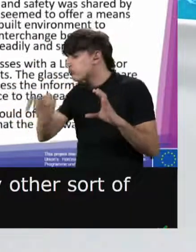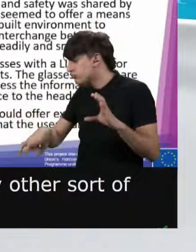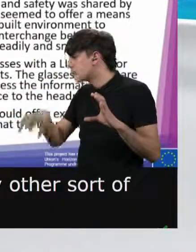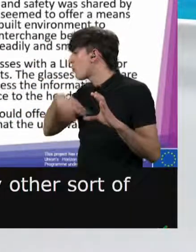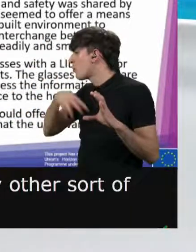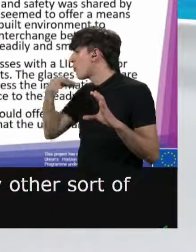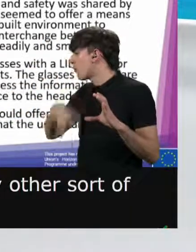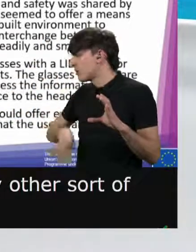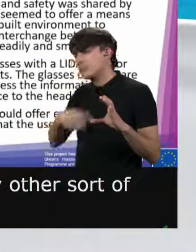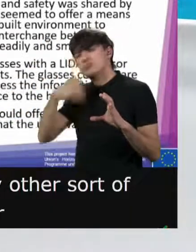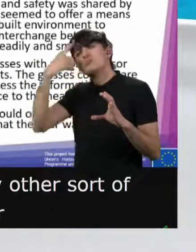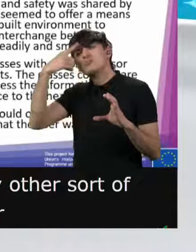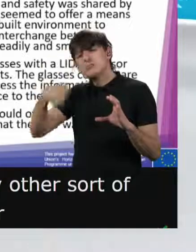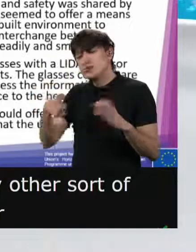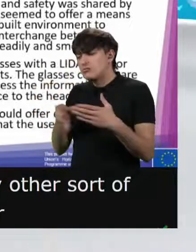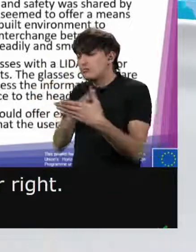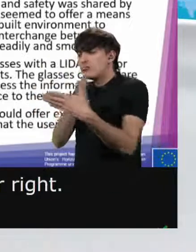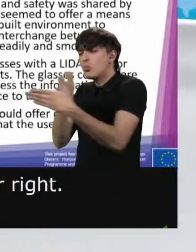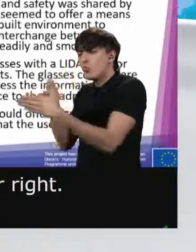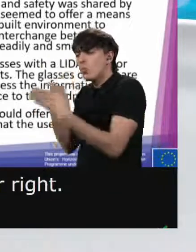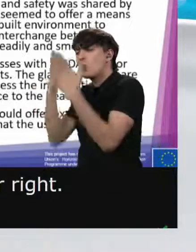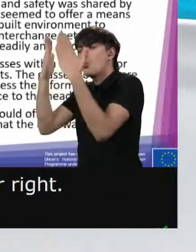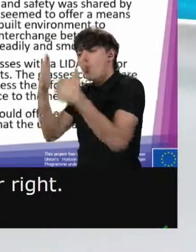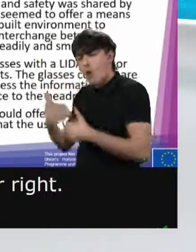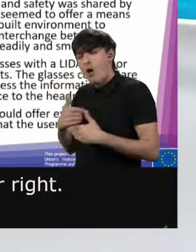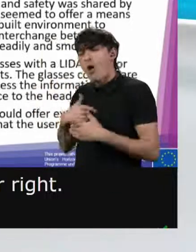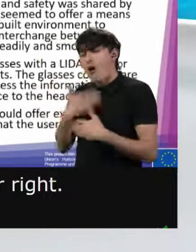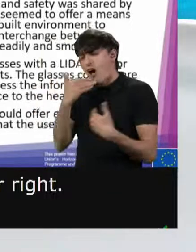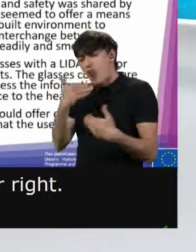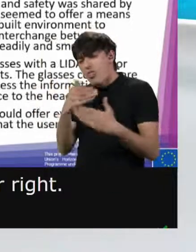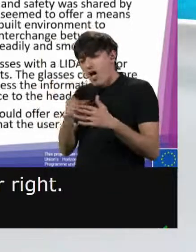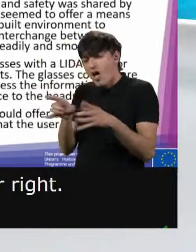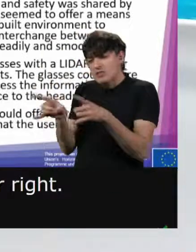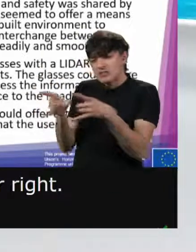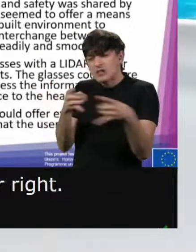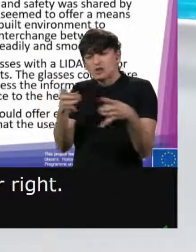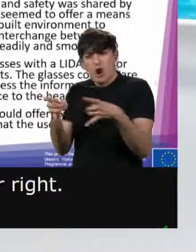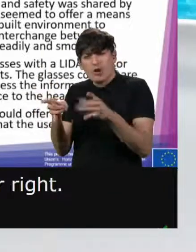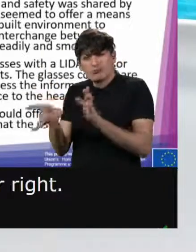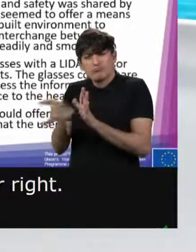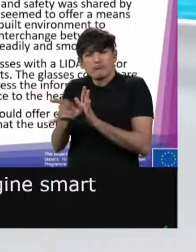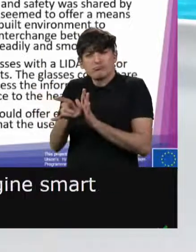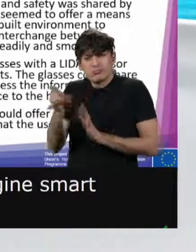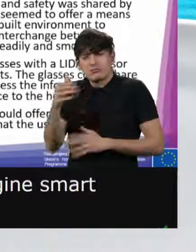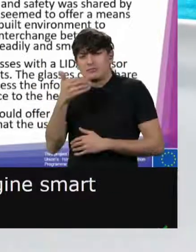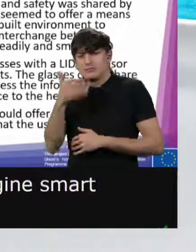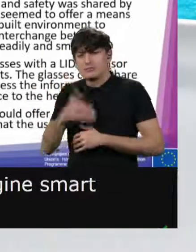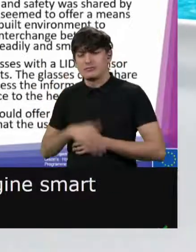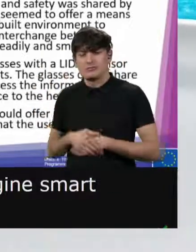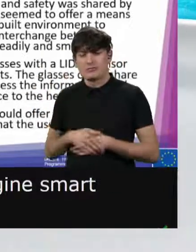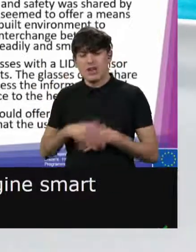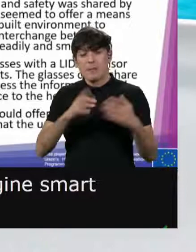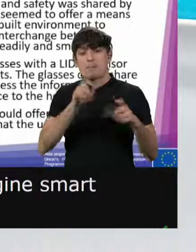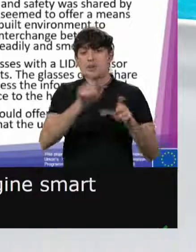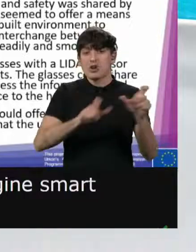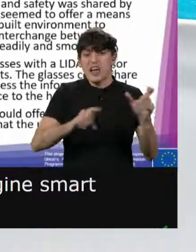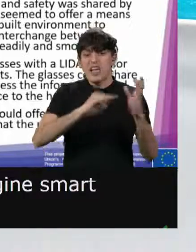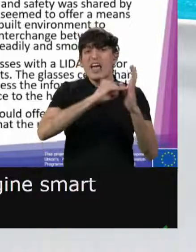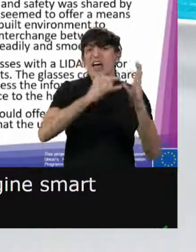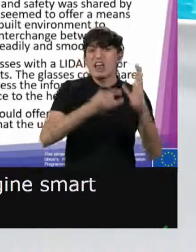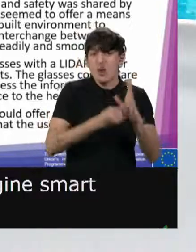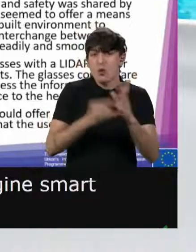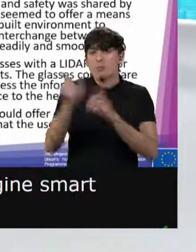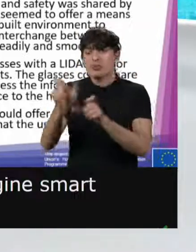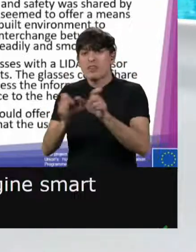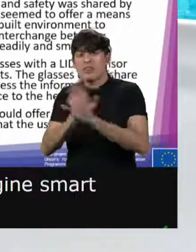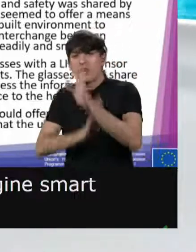Our engineers and people with disabilities imagined smart glasses with a sensor and headphones for alerts. The